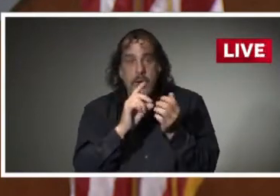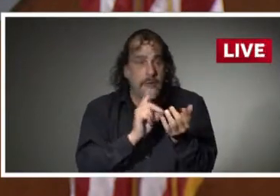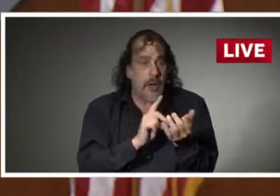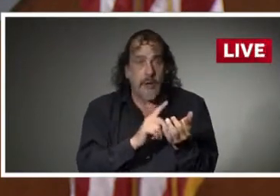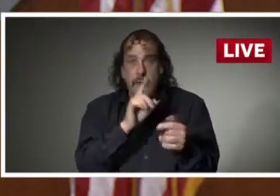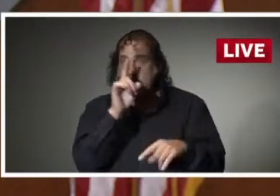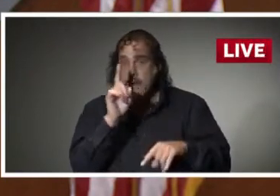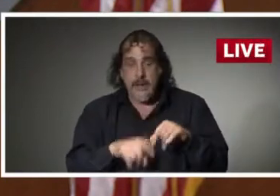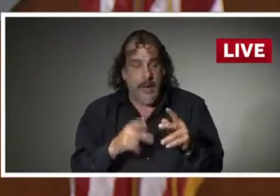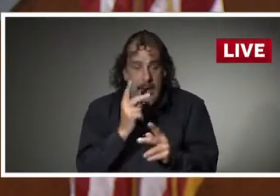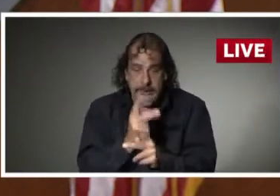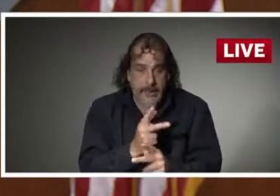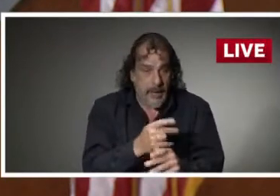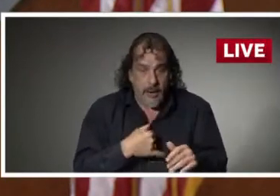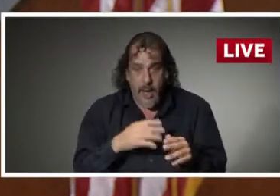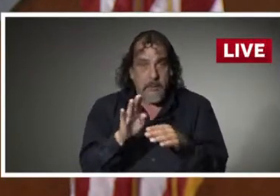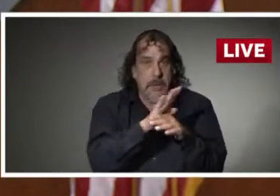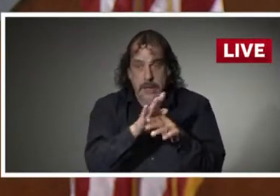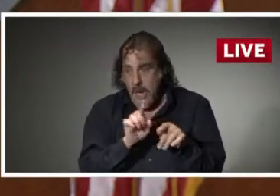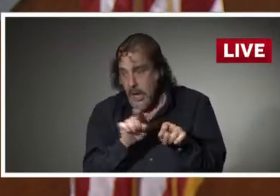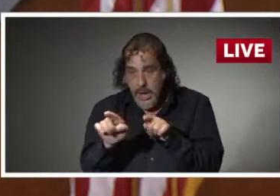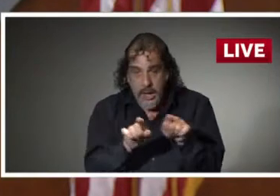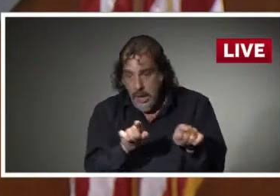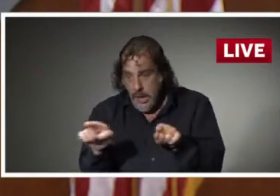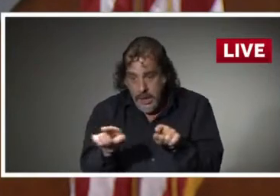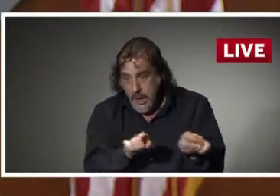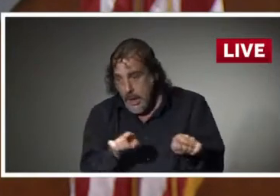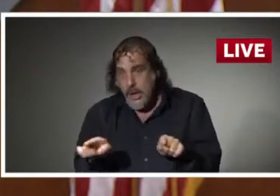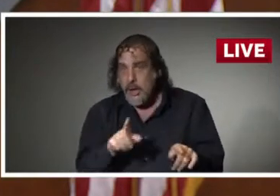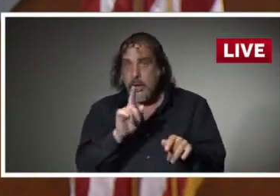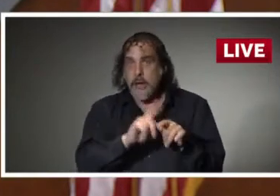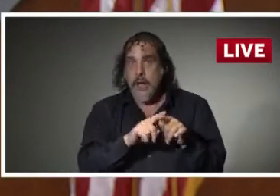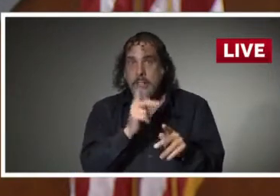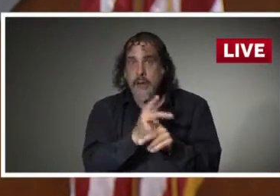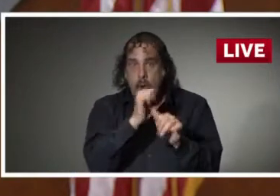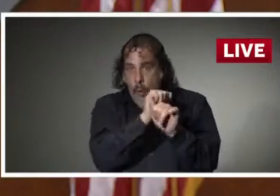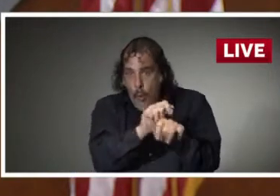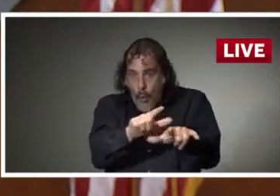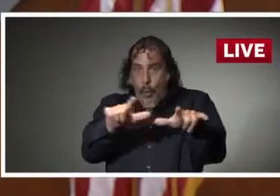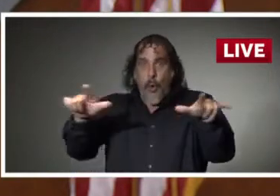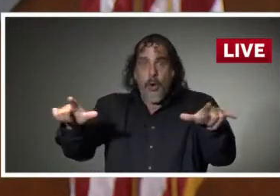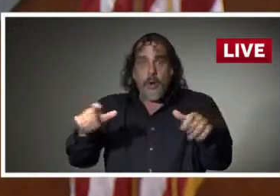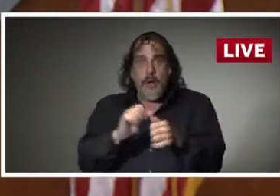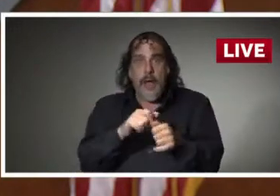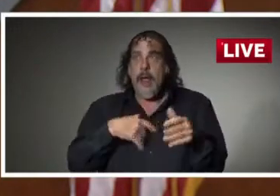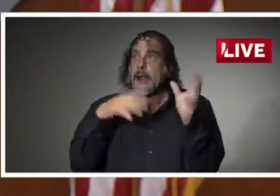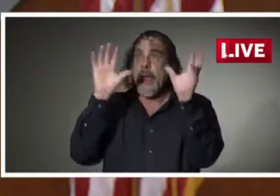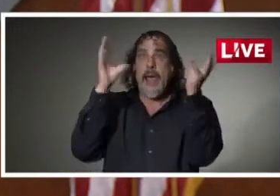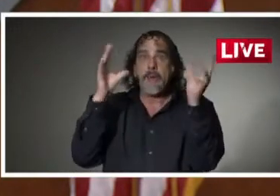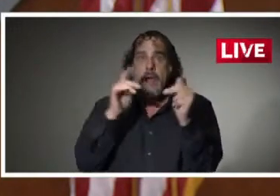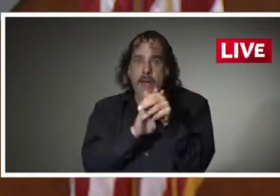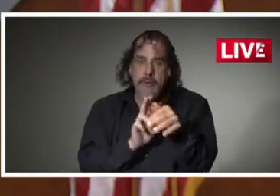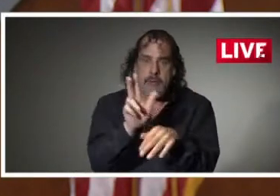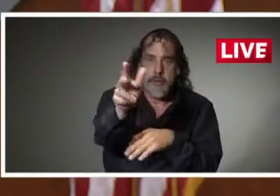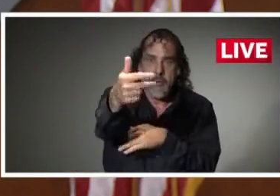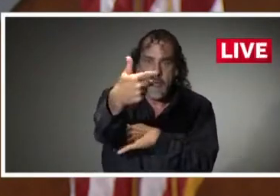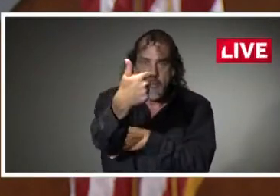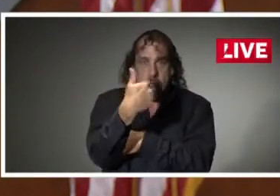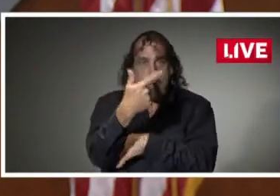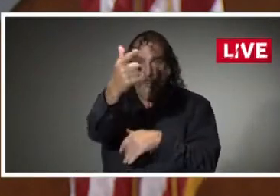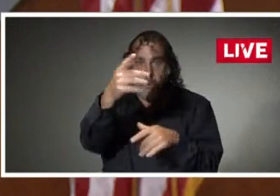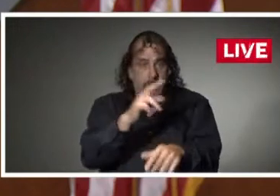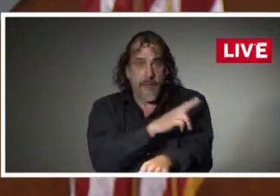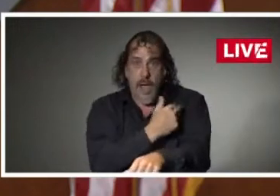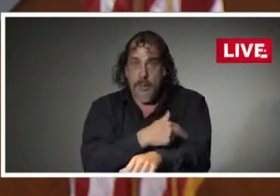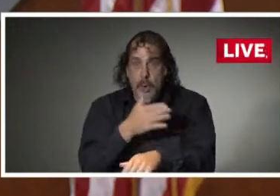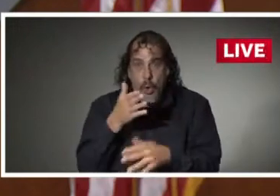you to the best of their ability because they are stretched too thin, and ambulances that have to turn around because the hospital to